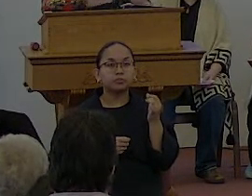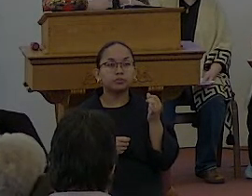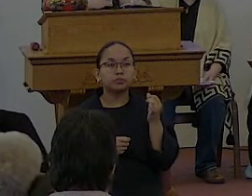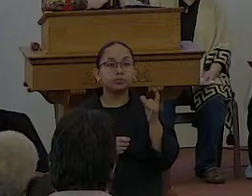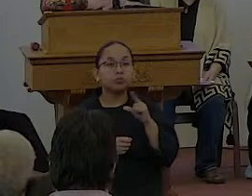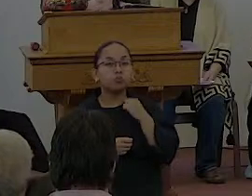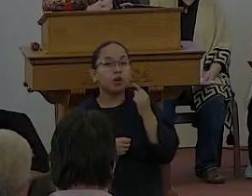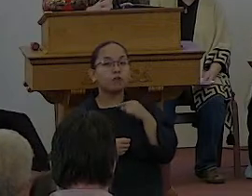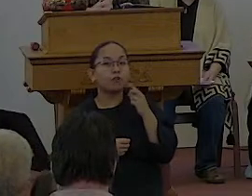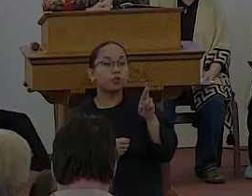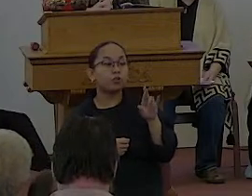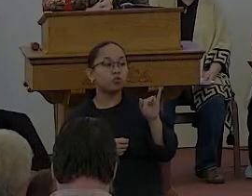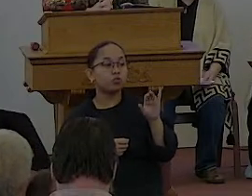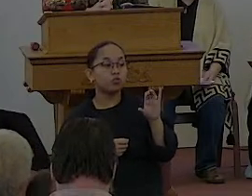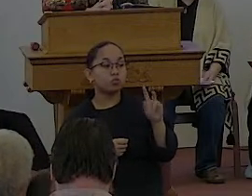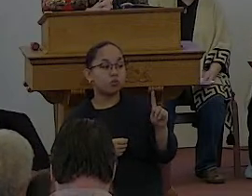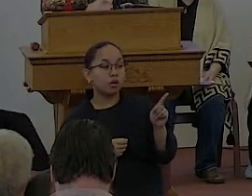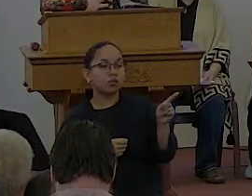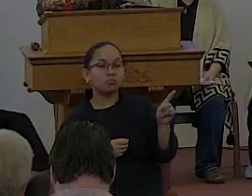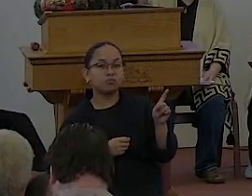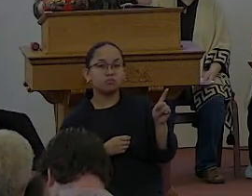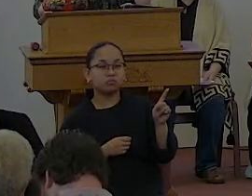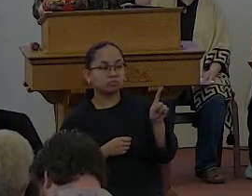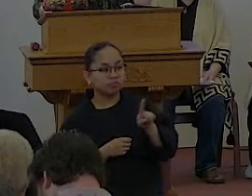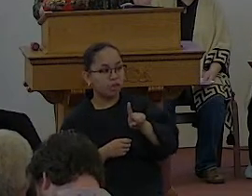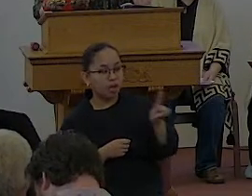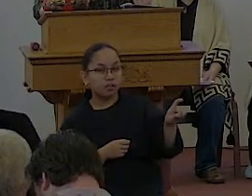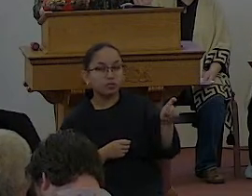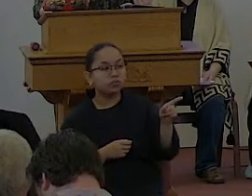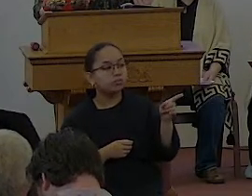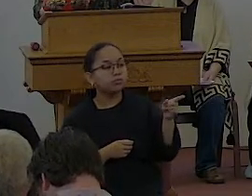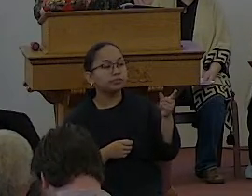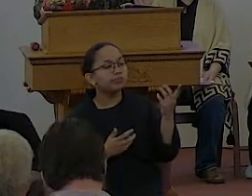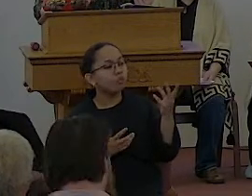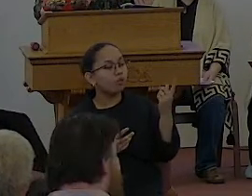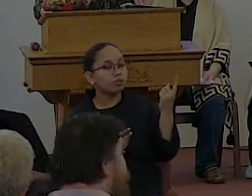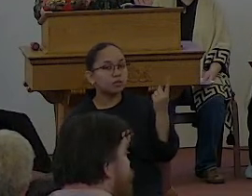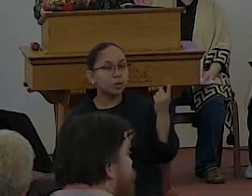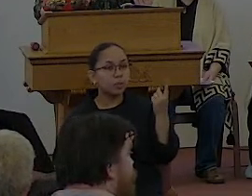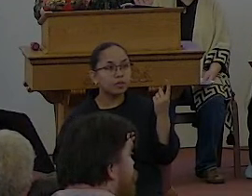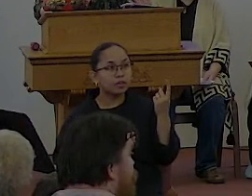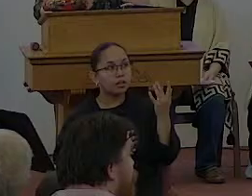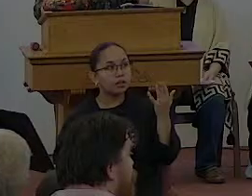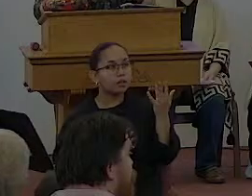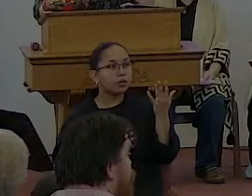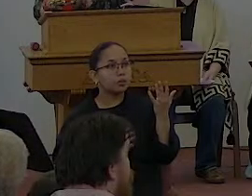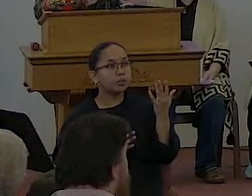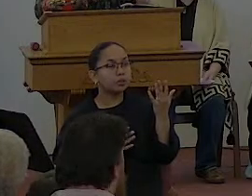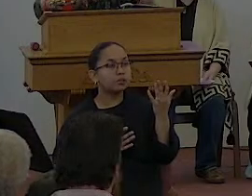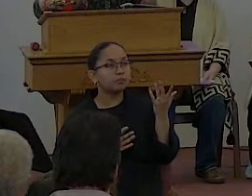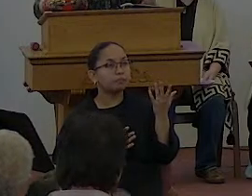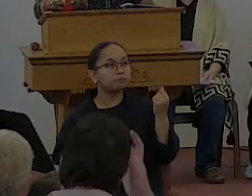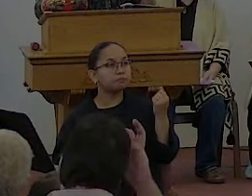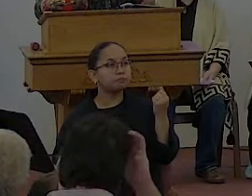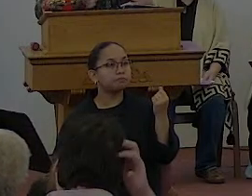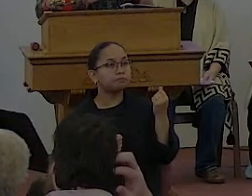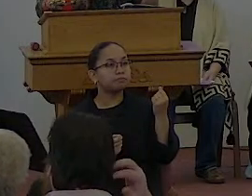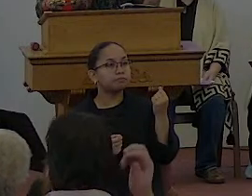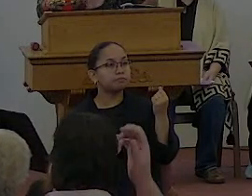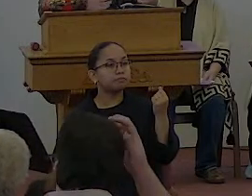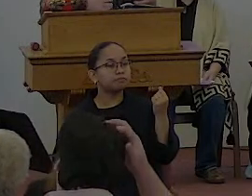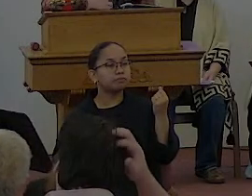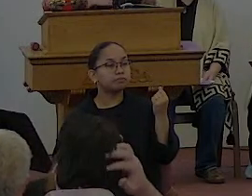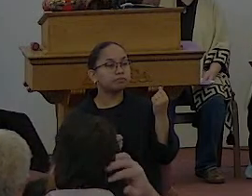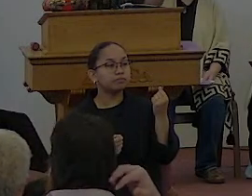Reverend Rick was asked, what is something that would be a nice way for him to